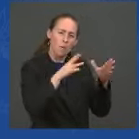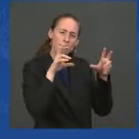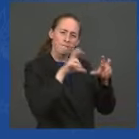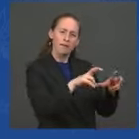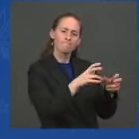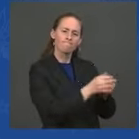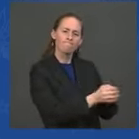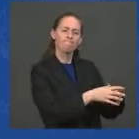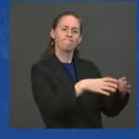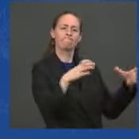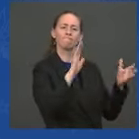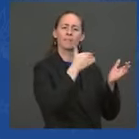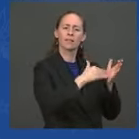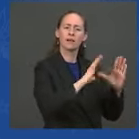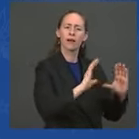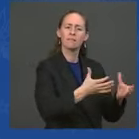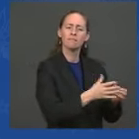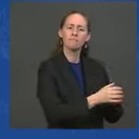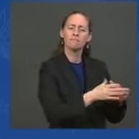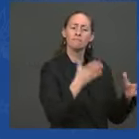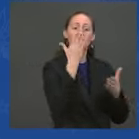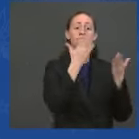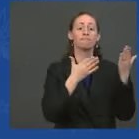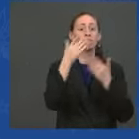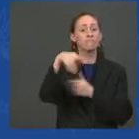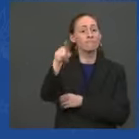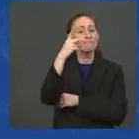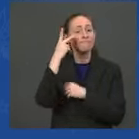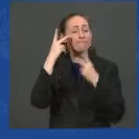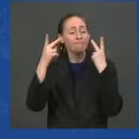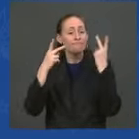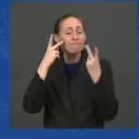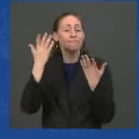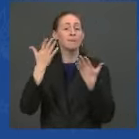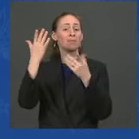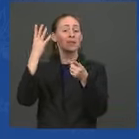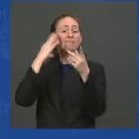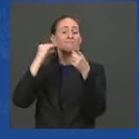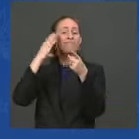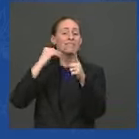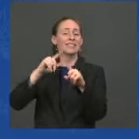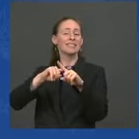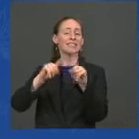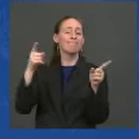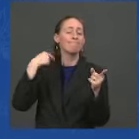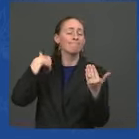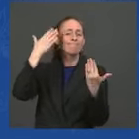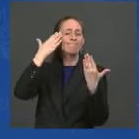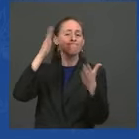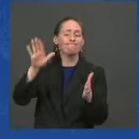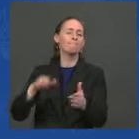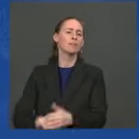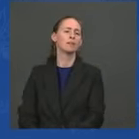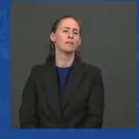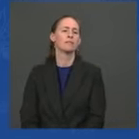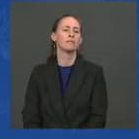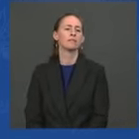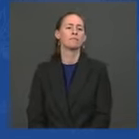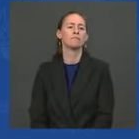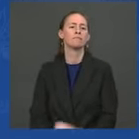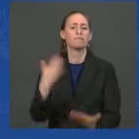some of you may have, beyond my colleagues in the Congress and the repressed, may have your master's or doctorate degrees in